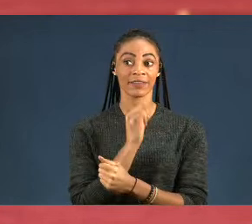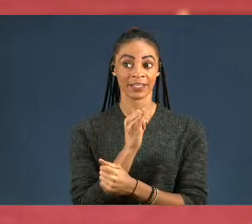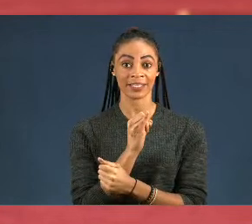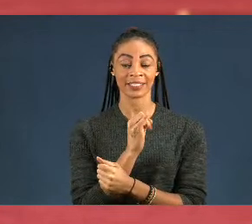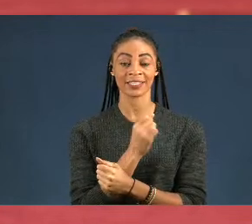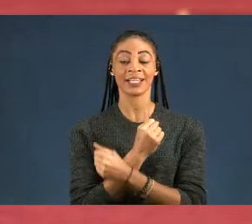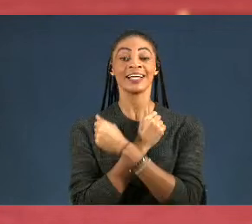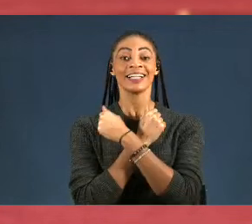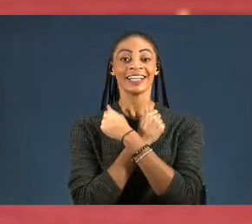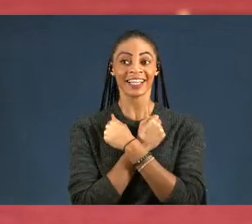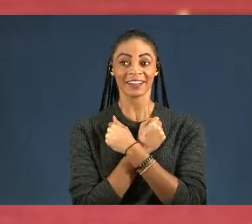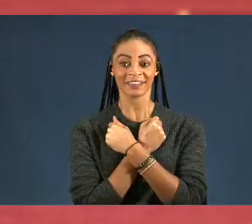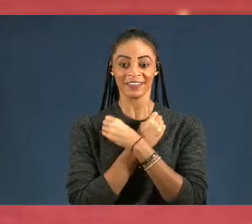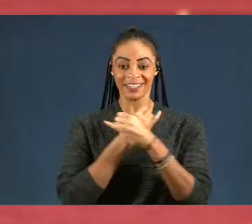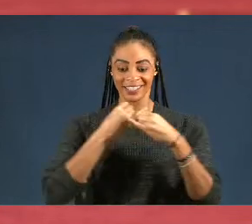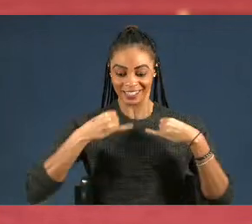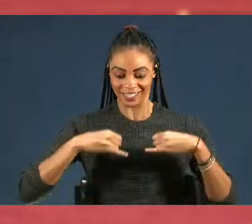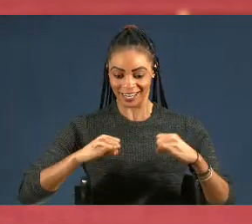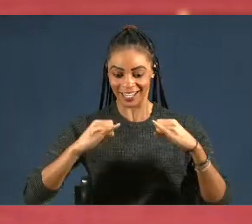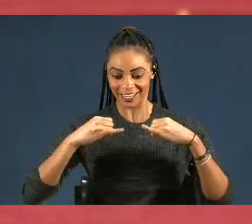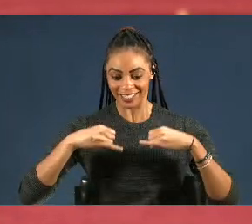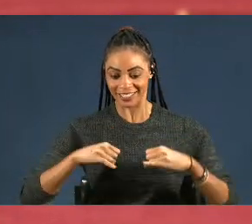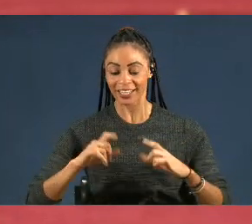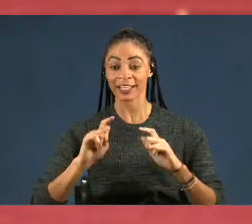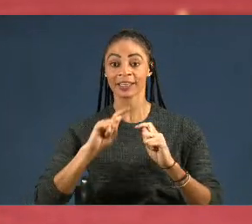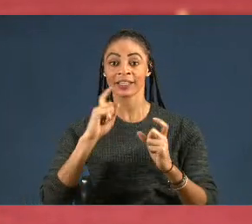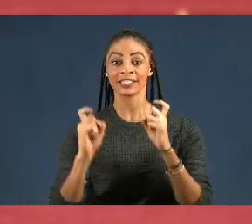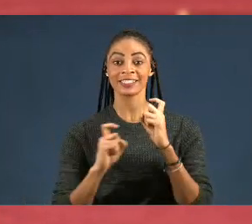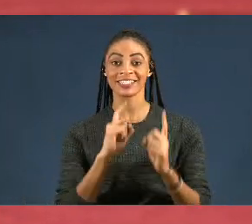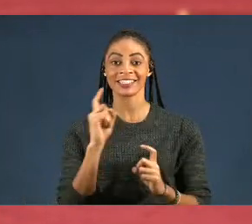tested and that you can use them.